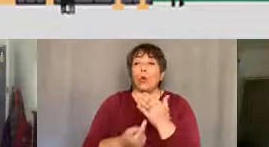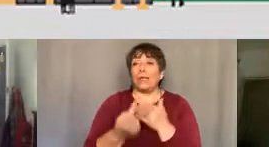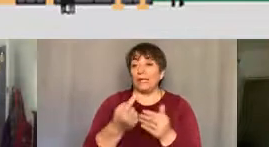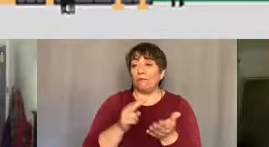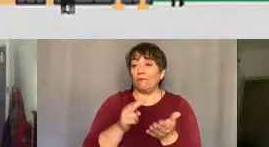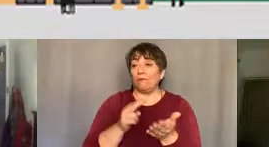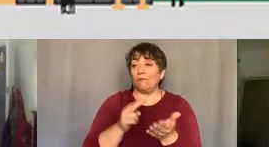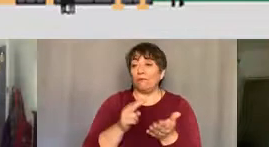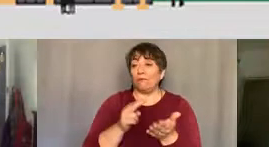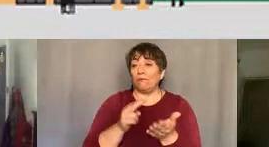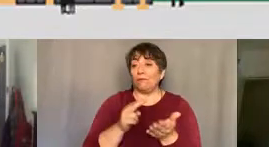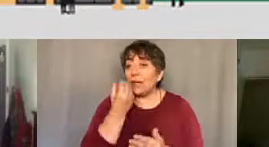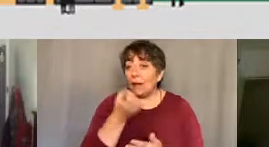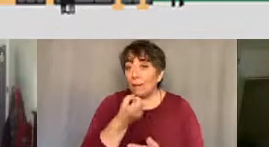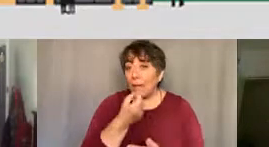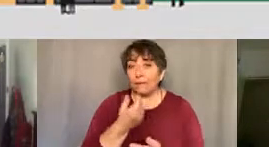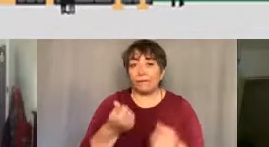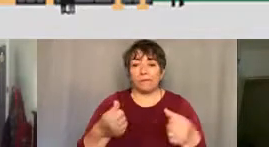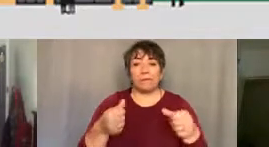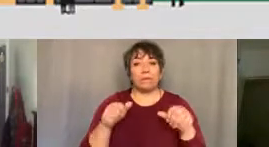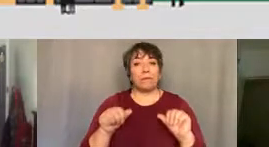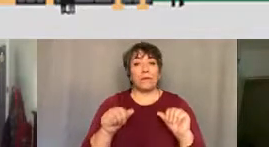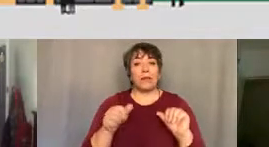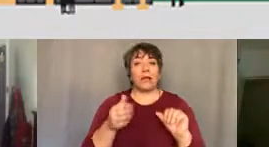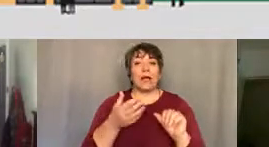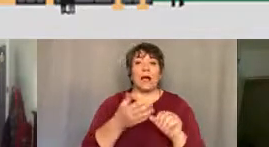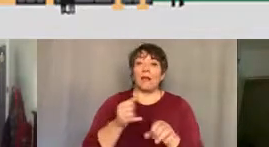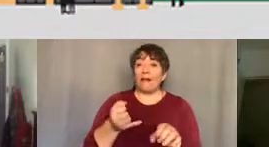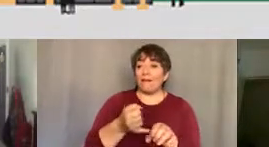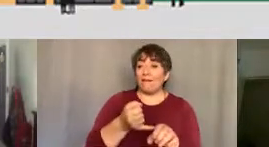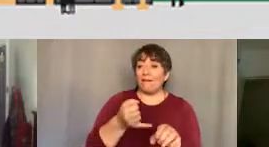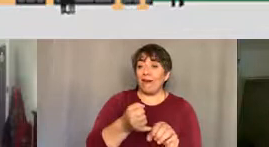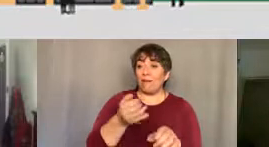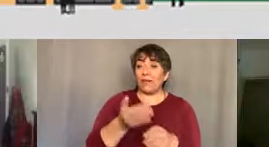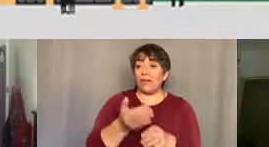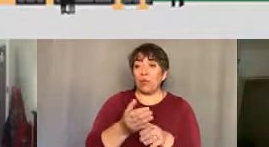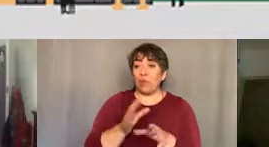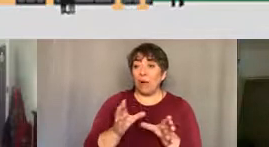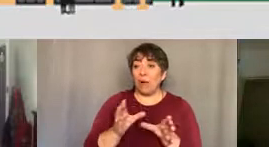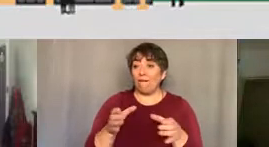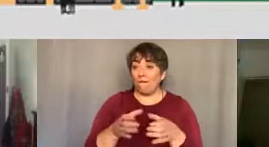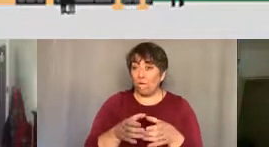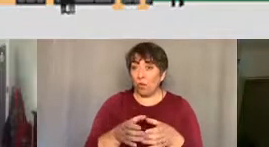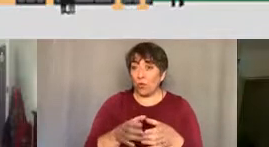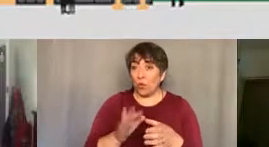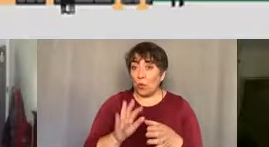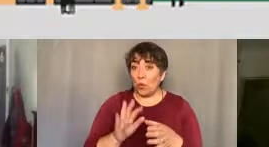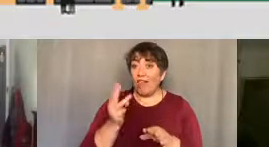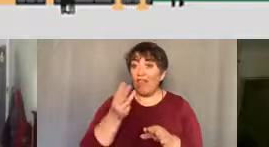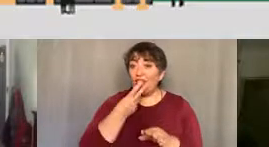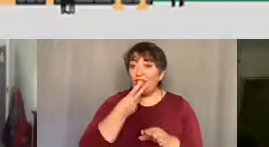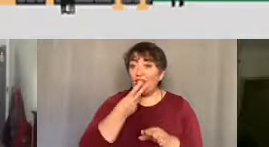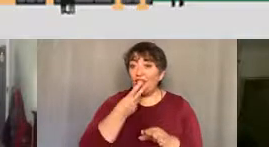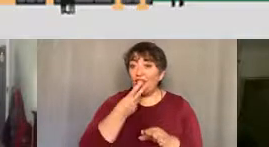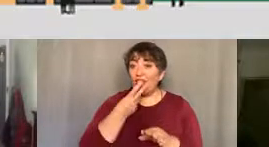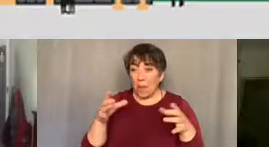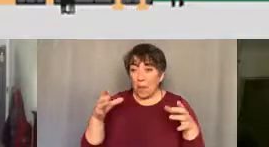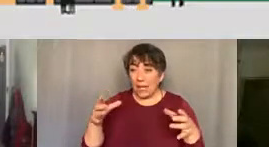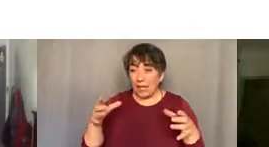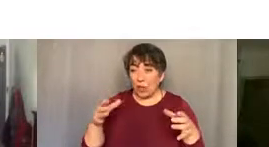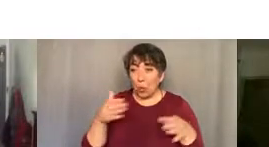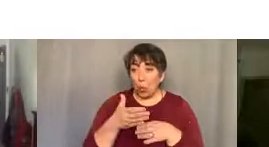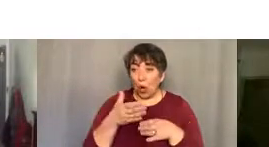technicians, we're the third single largest professional group in the NHS. Can I have the next slide then, please,